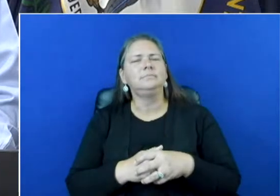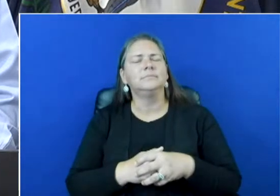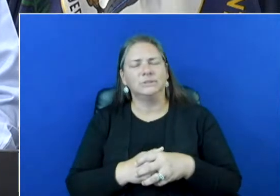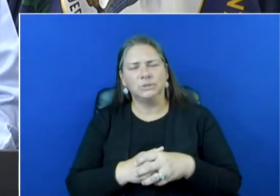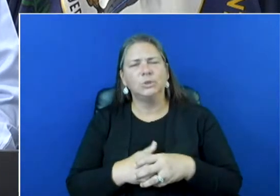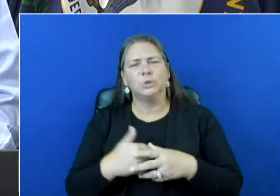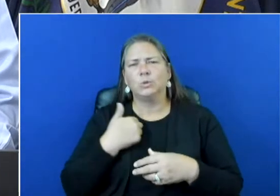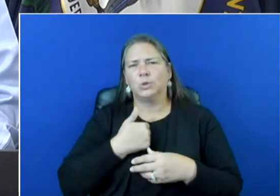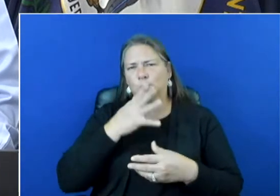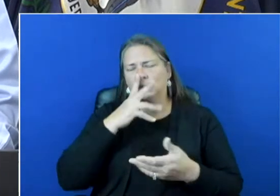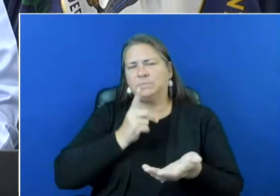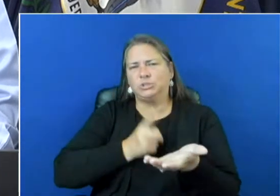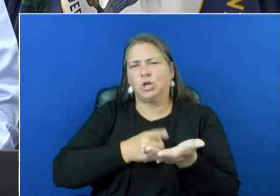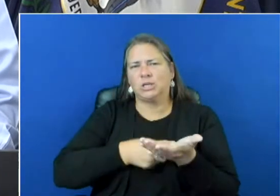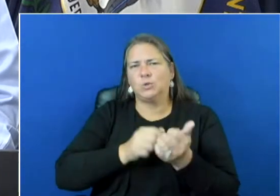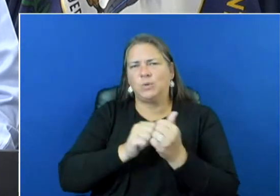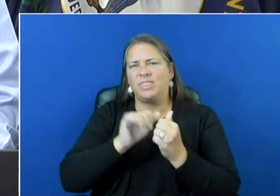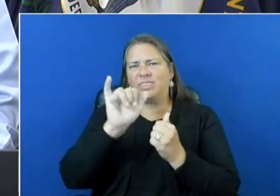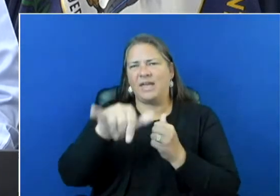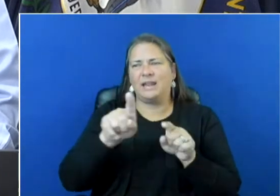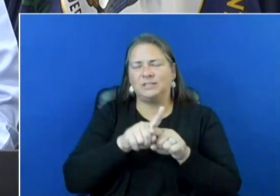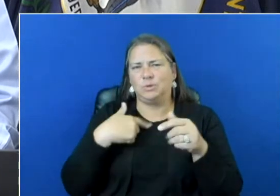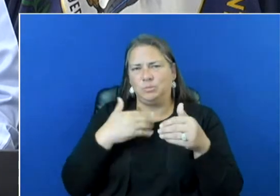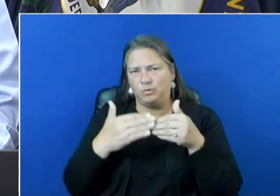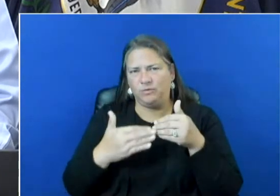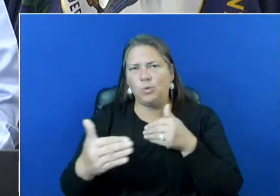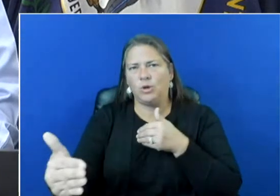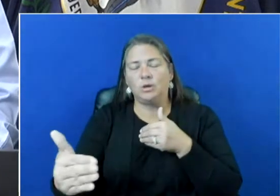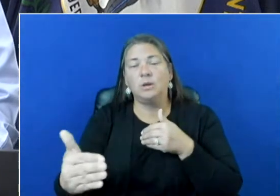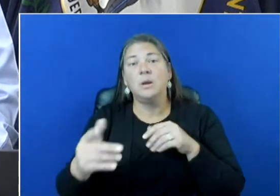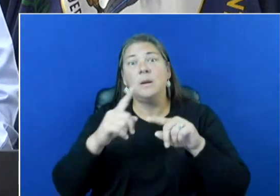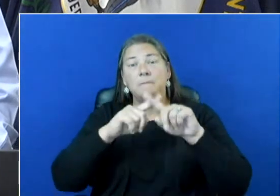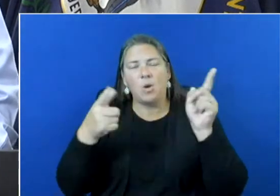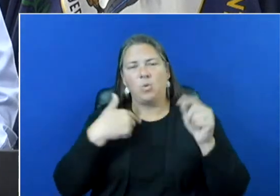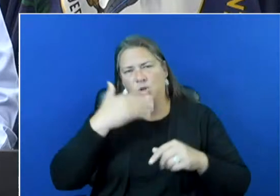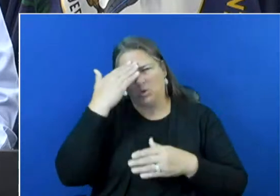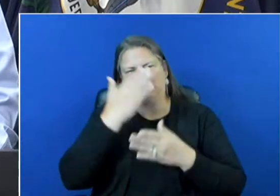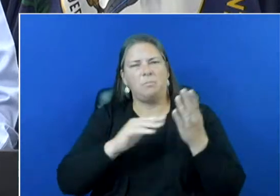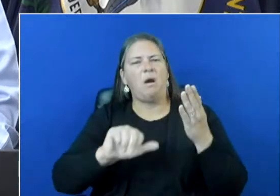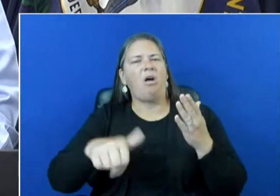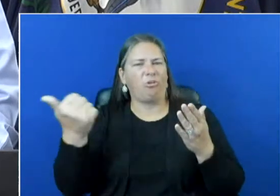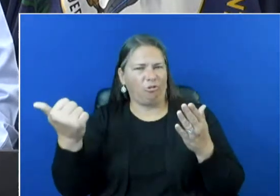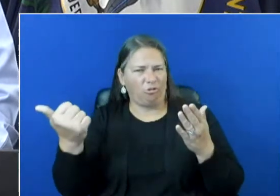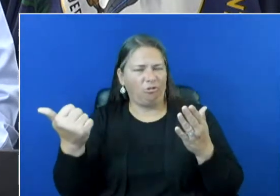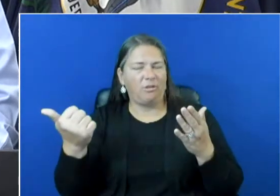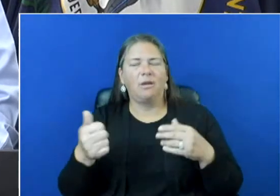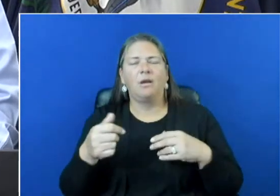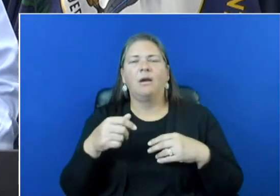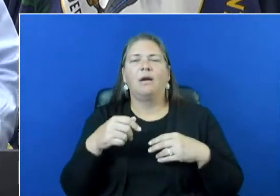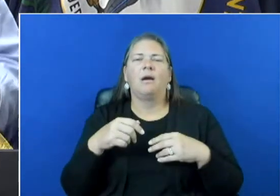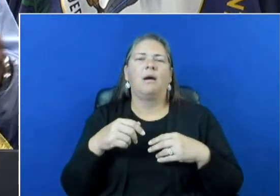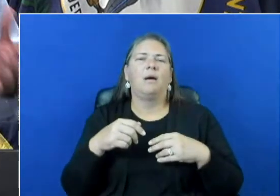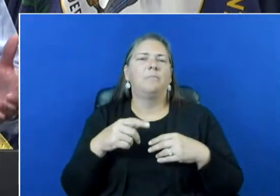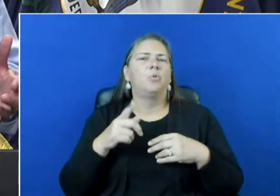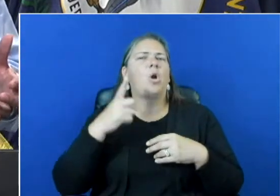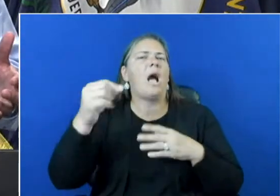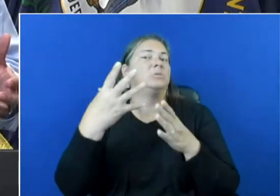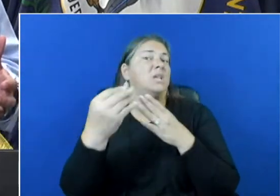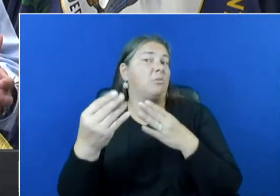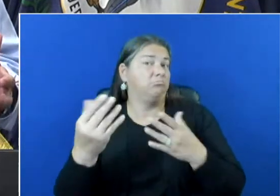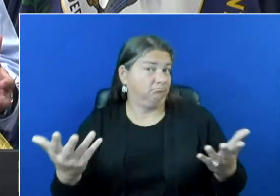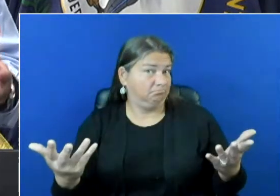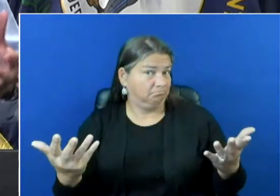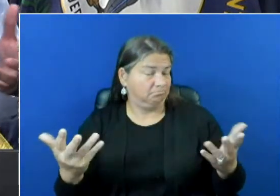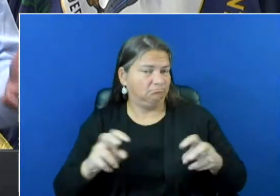talking about that as we move forward. But we also know a couple of other things. Move something outside. Spread out a little